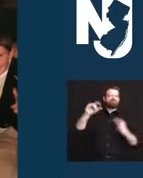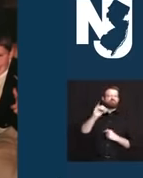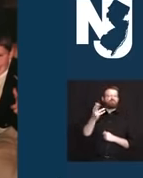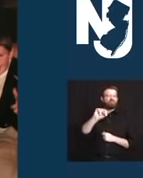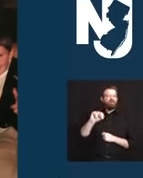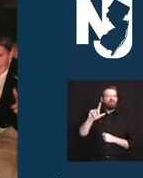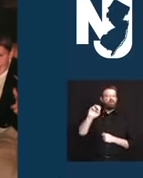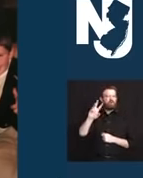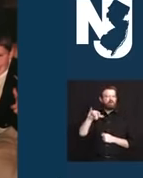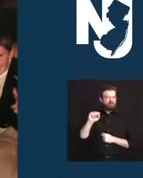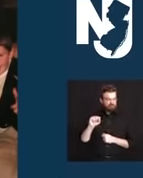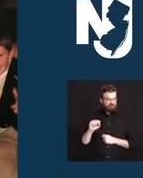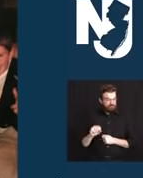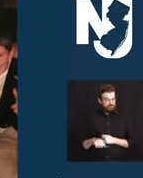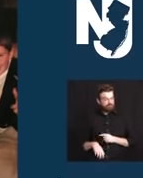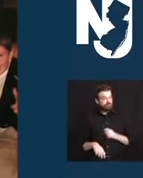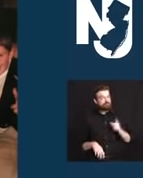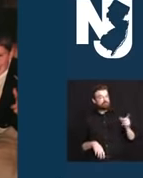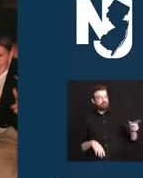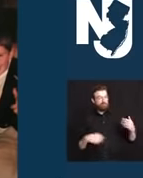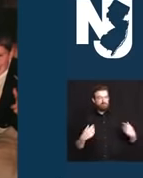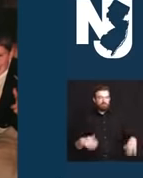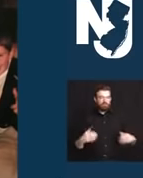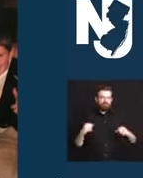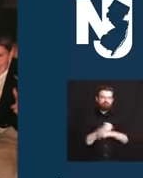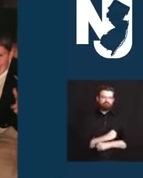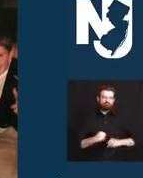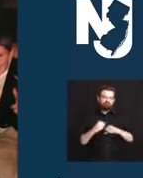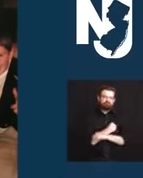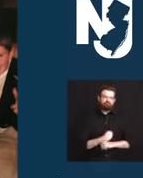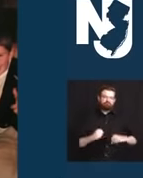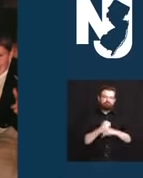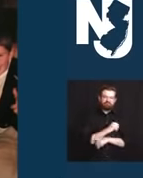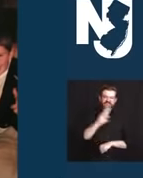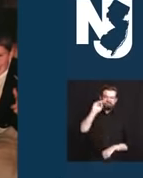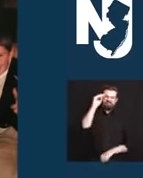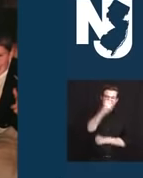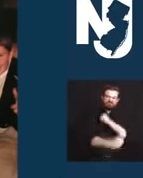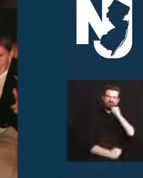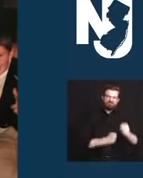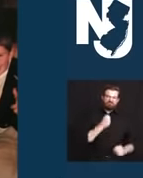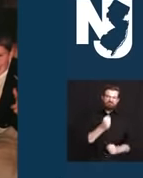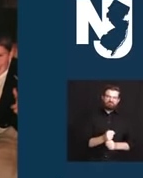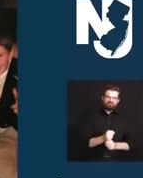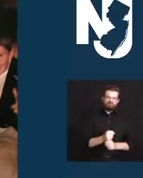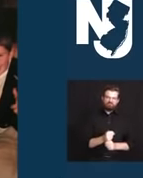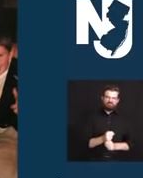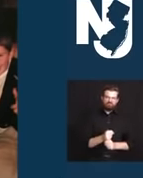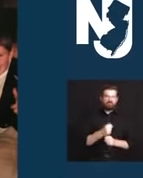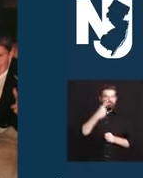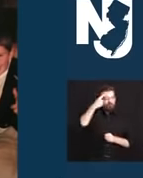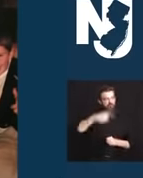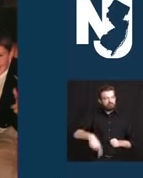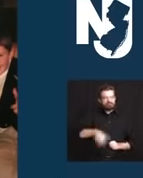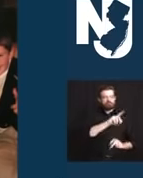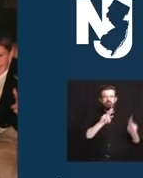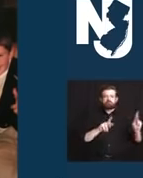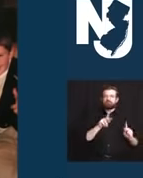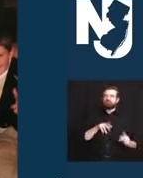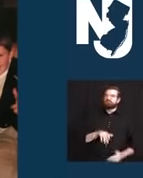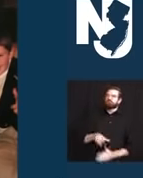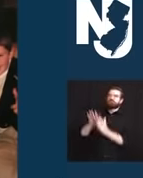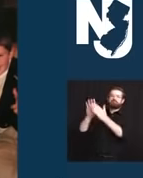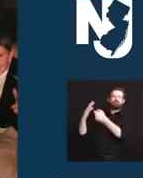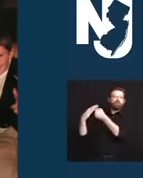African Americans and all who have faced oppression and bigotry, Congressman Lewis dedicated the past 34